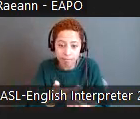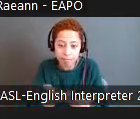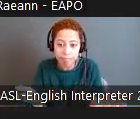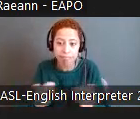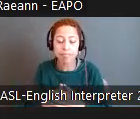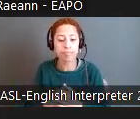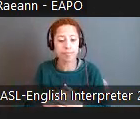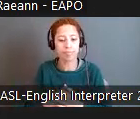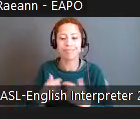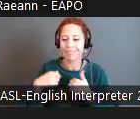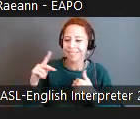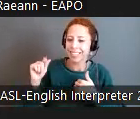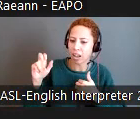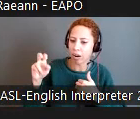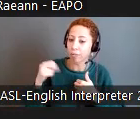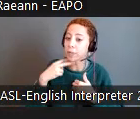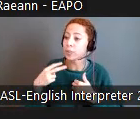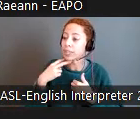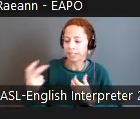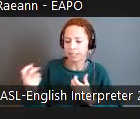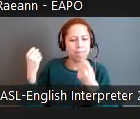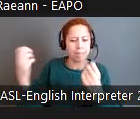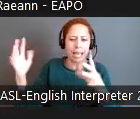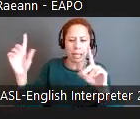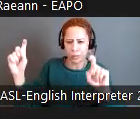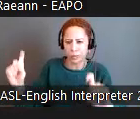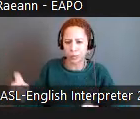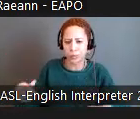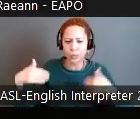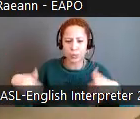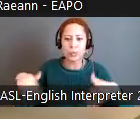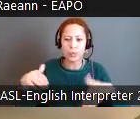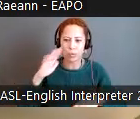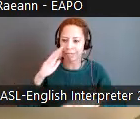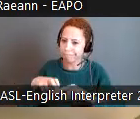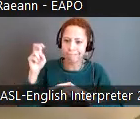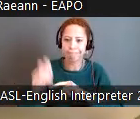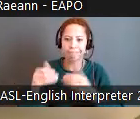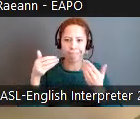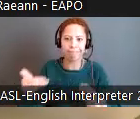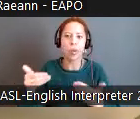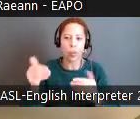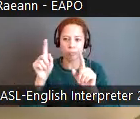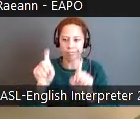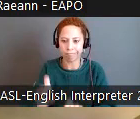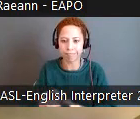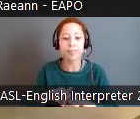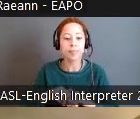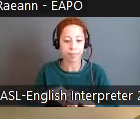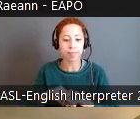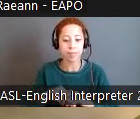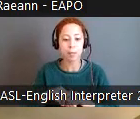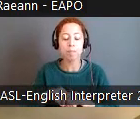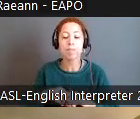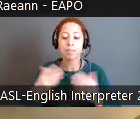Hi, Megan, it's Karen here. So there are a lot of questions, and so I'm going to jump right in. All right, so